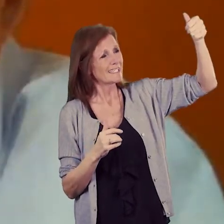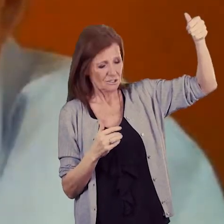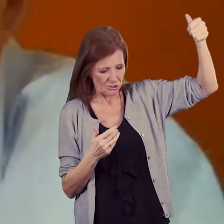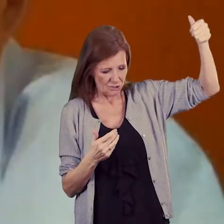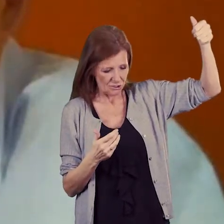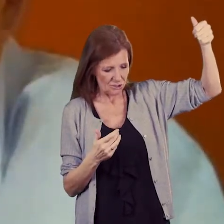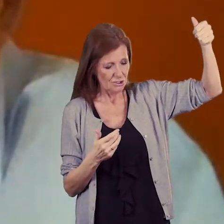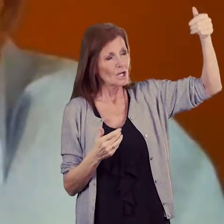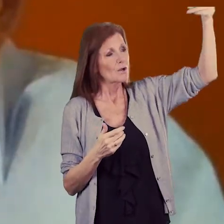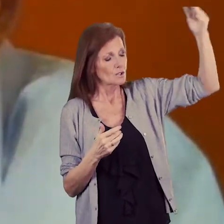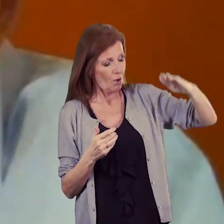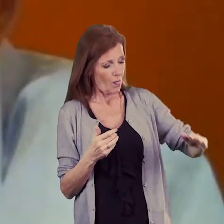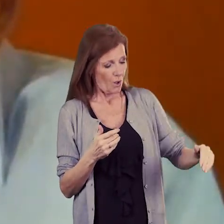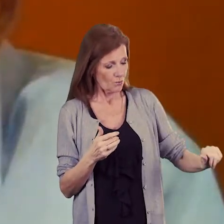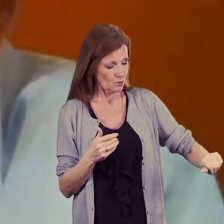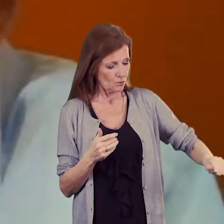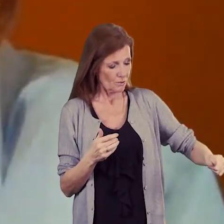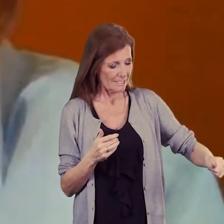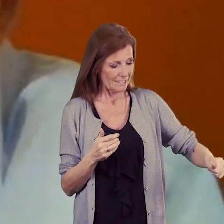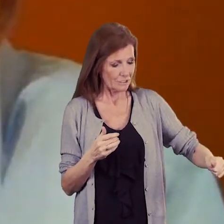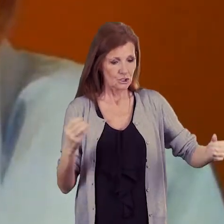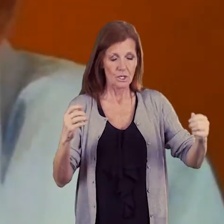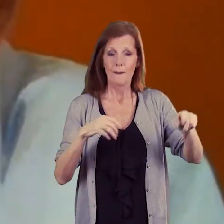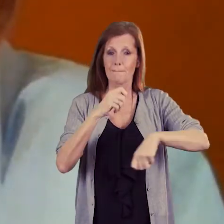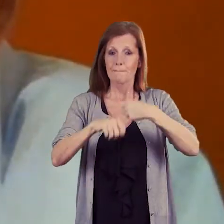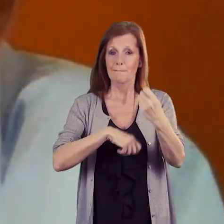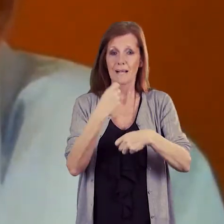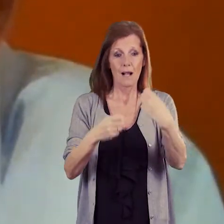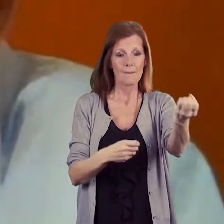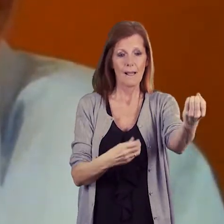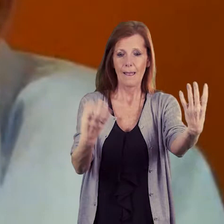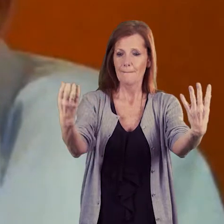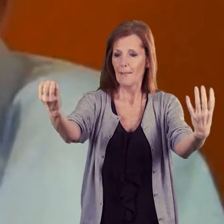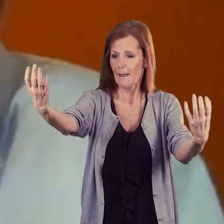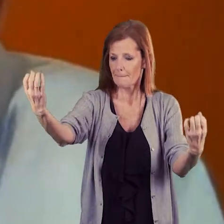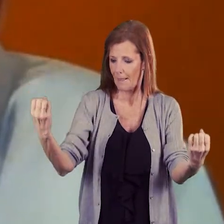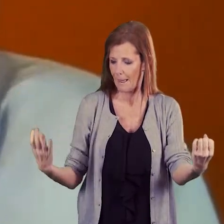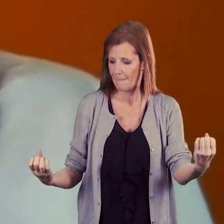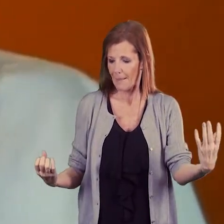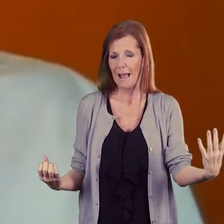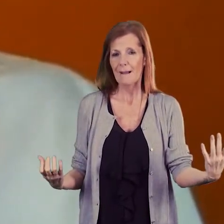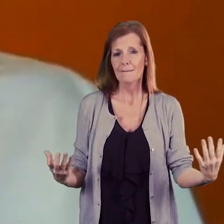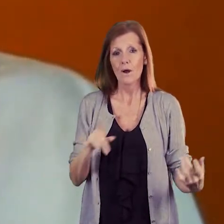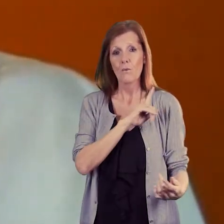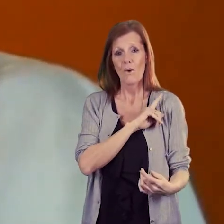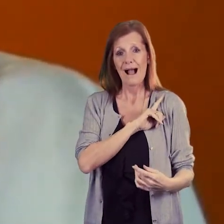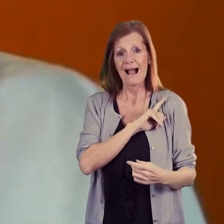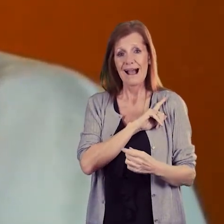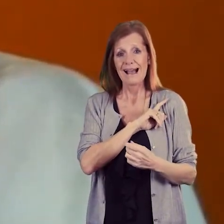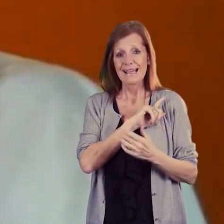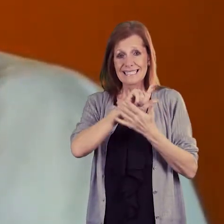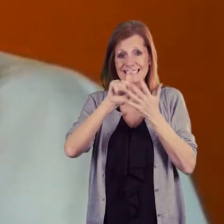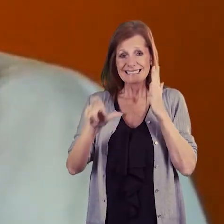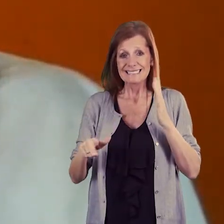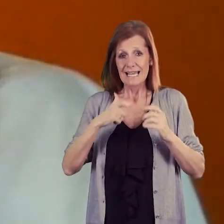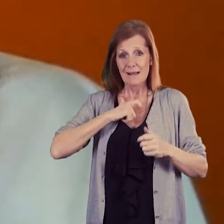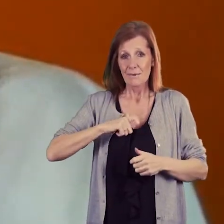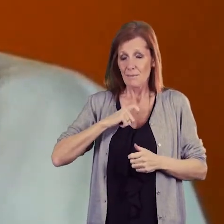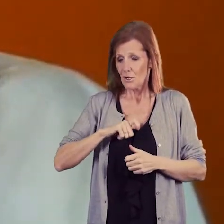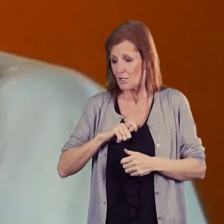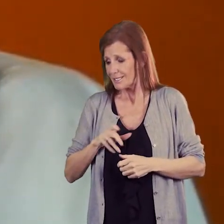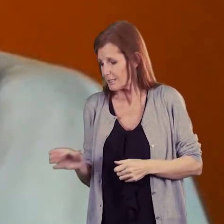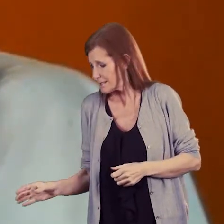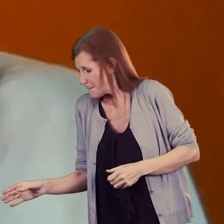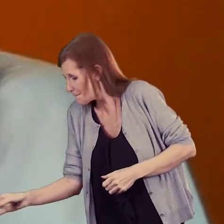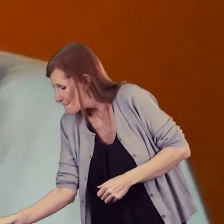it puts all the standard lamps on. It's very difficult for a disabled person to scoop down for a normal plug socket to put it,